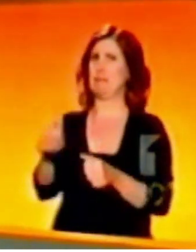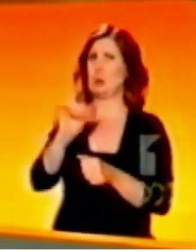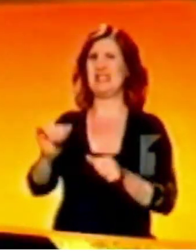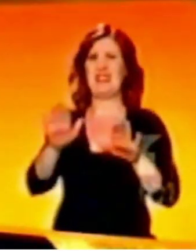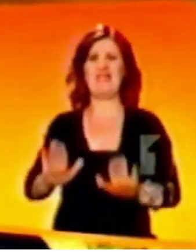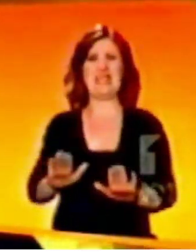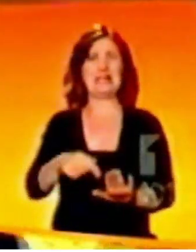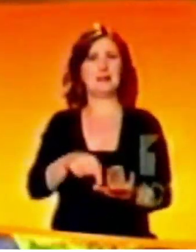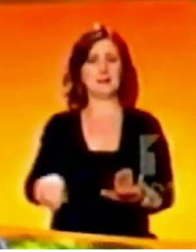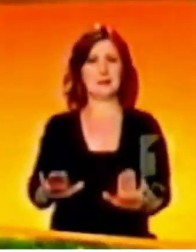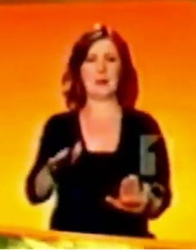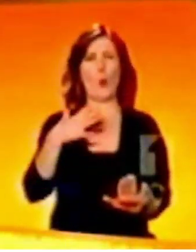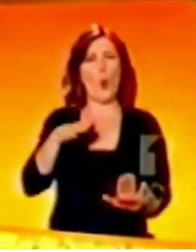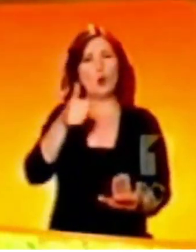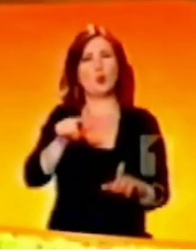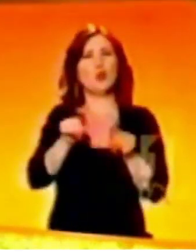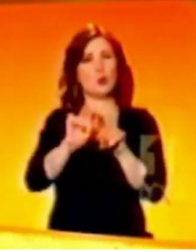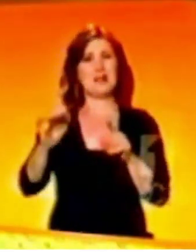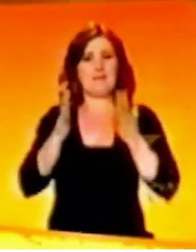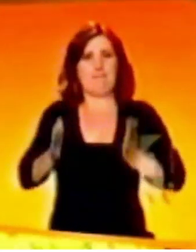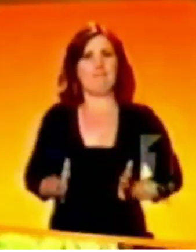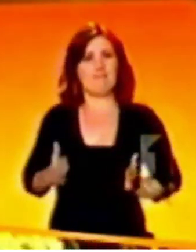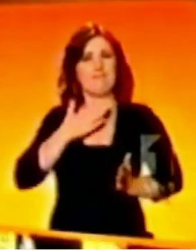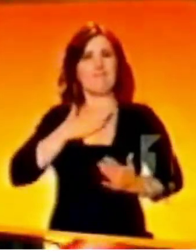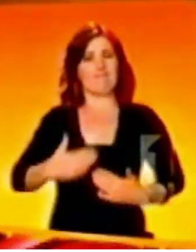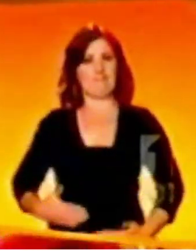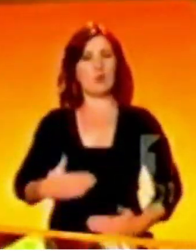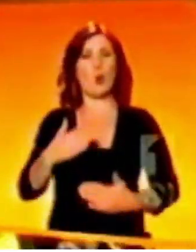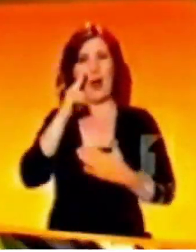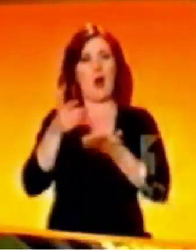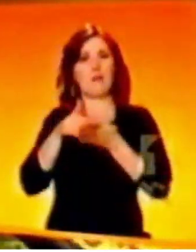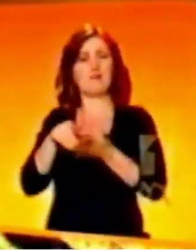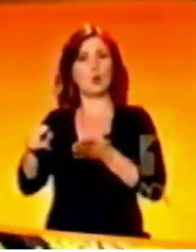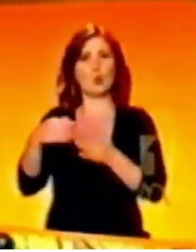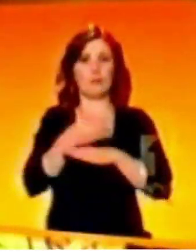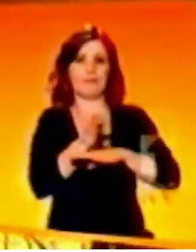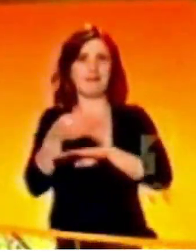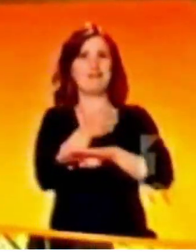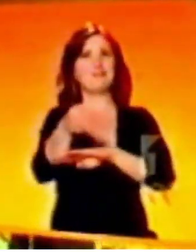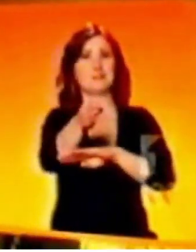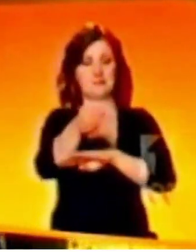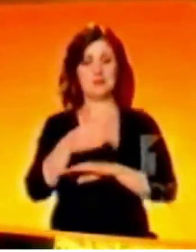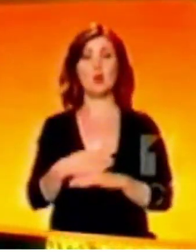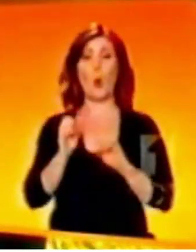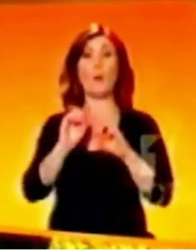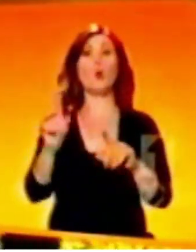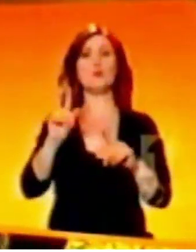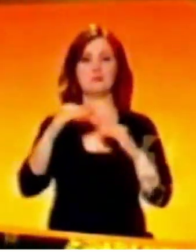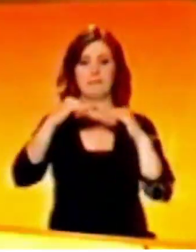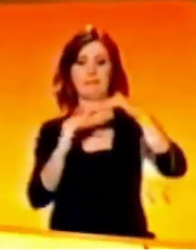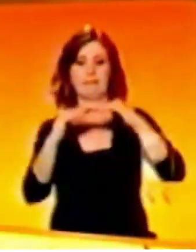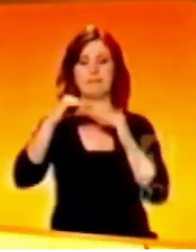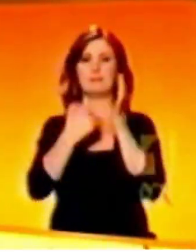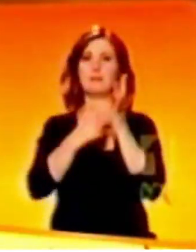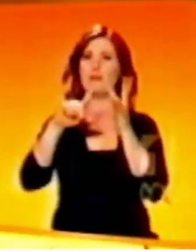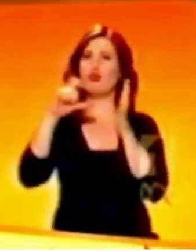we wanted to use his upper torso as one of the parameters that would allow us to steer the bike left and right. We have a rocker system that is